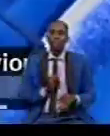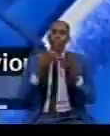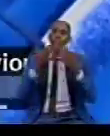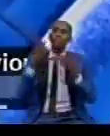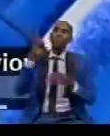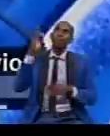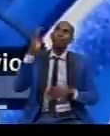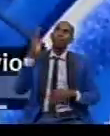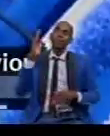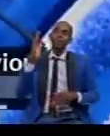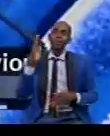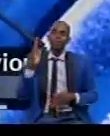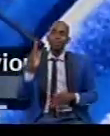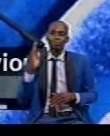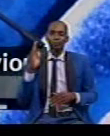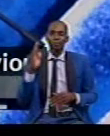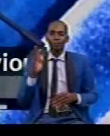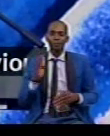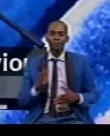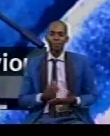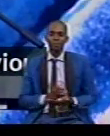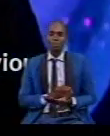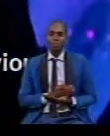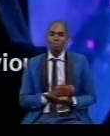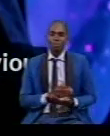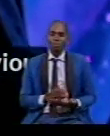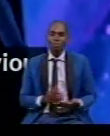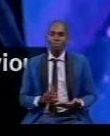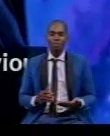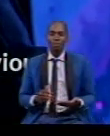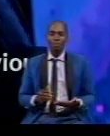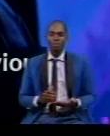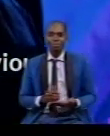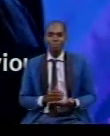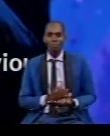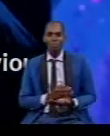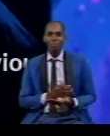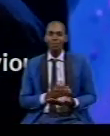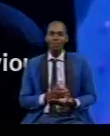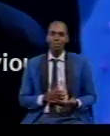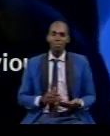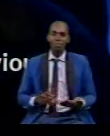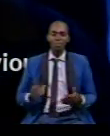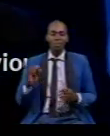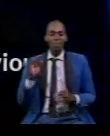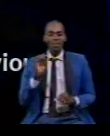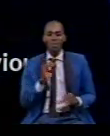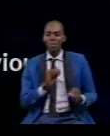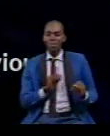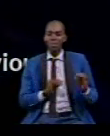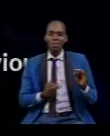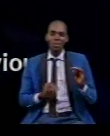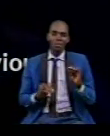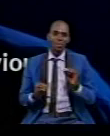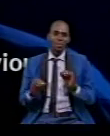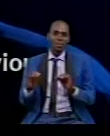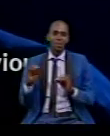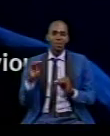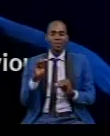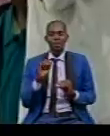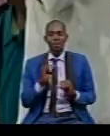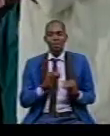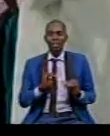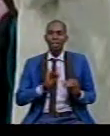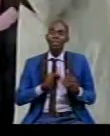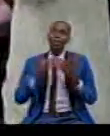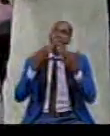insanity. I command you, come out in Jesus' name. And I pray for those who